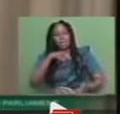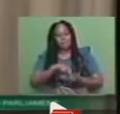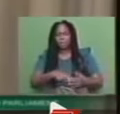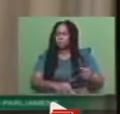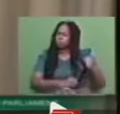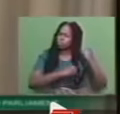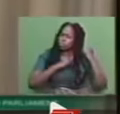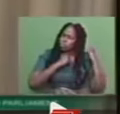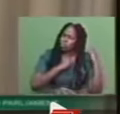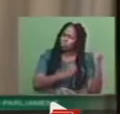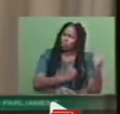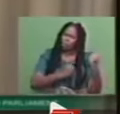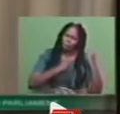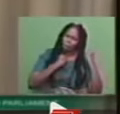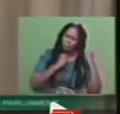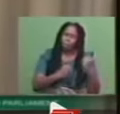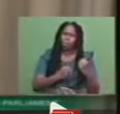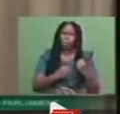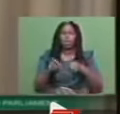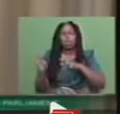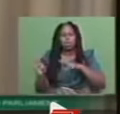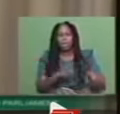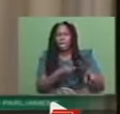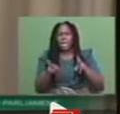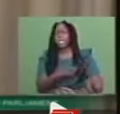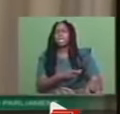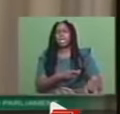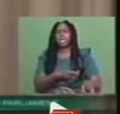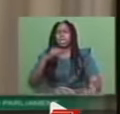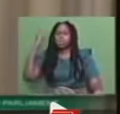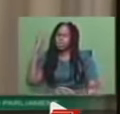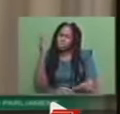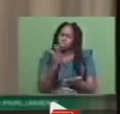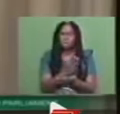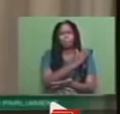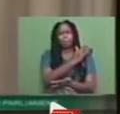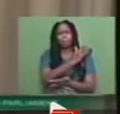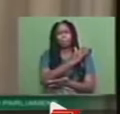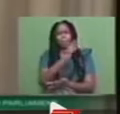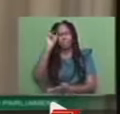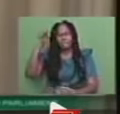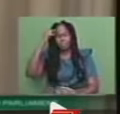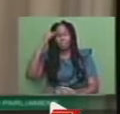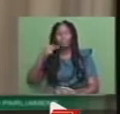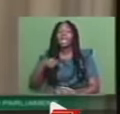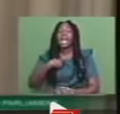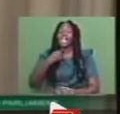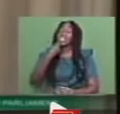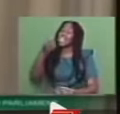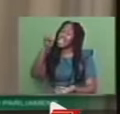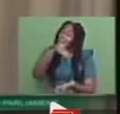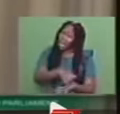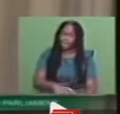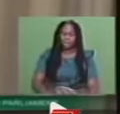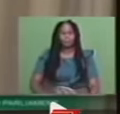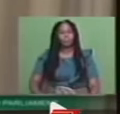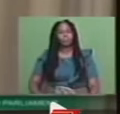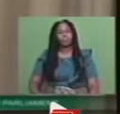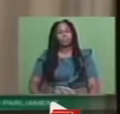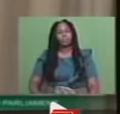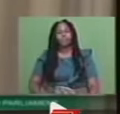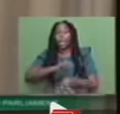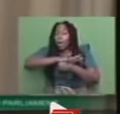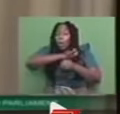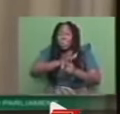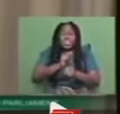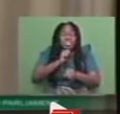I repeat, COVID did not crash the economy. That government crashed the economy. Our trouble